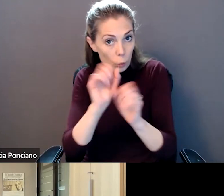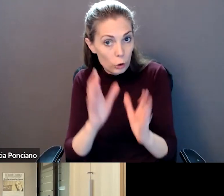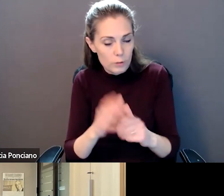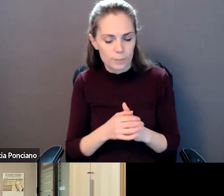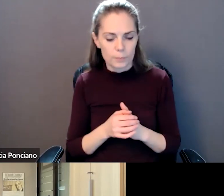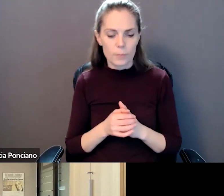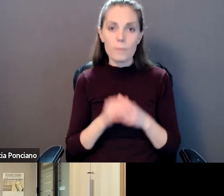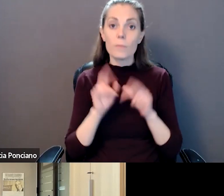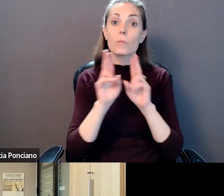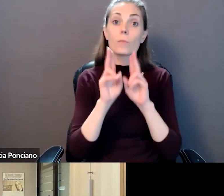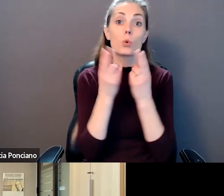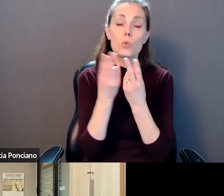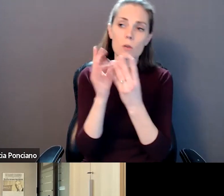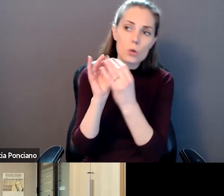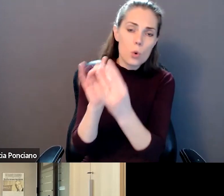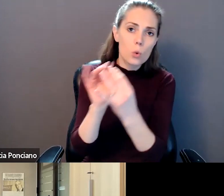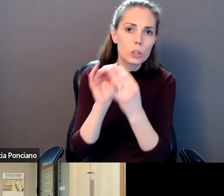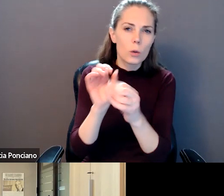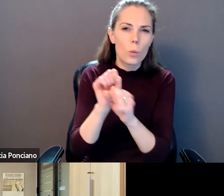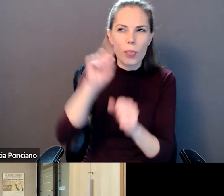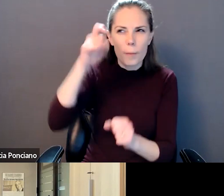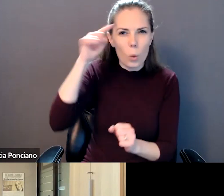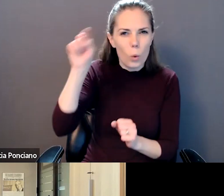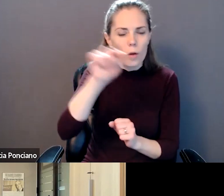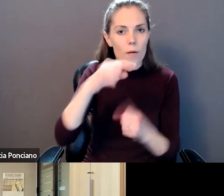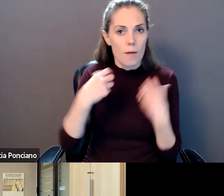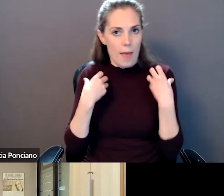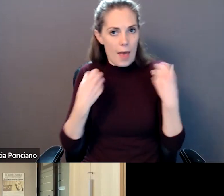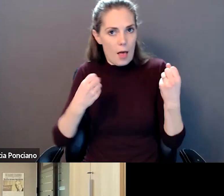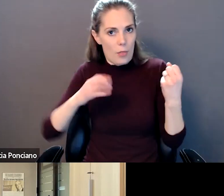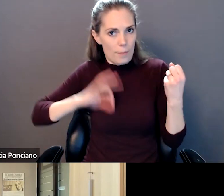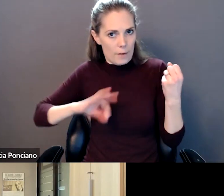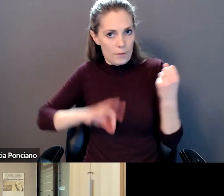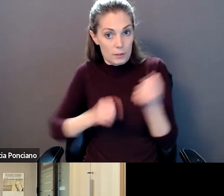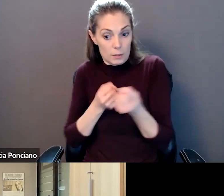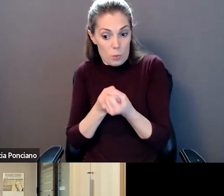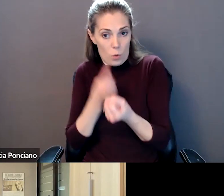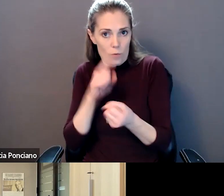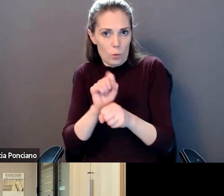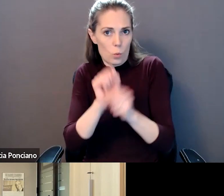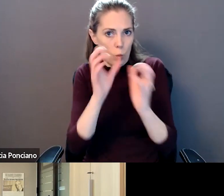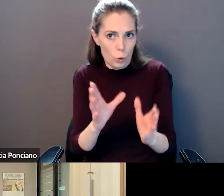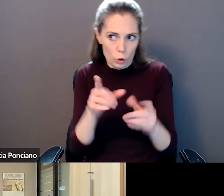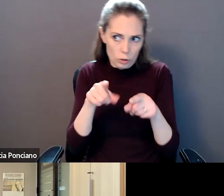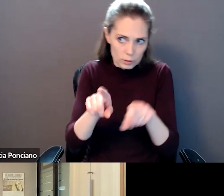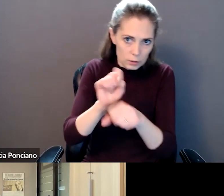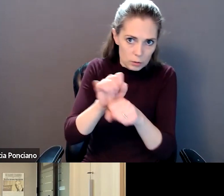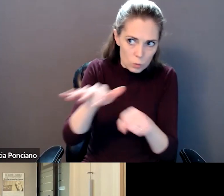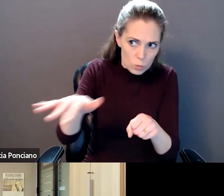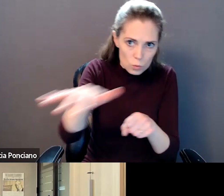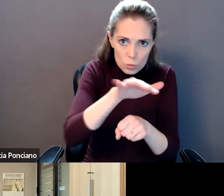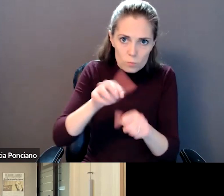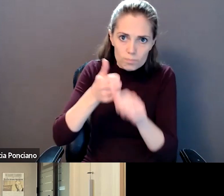employer partners for health benefits and supports for workers within their workplace and within their employment contract or within their collective